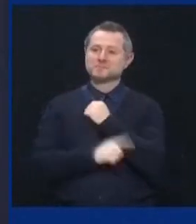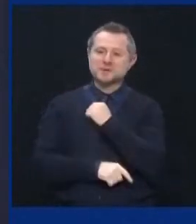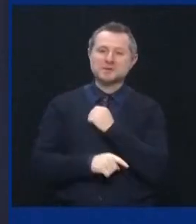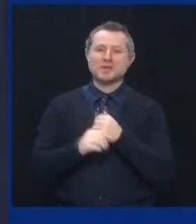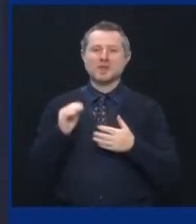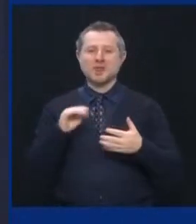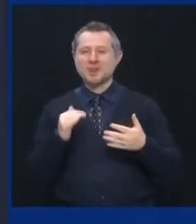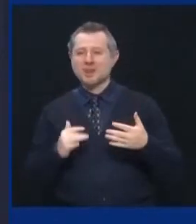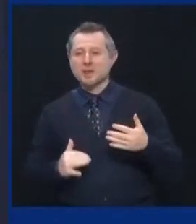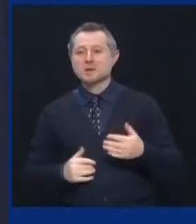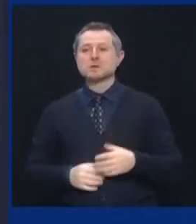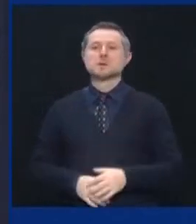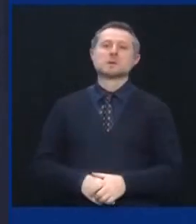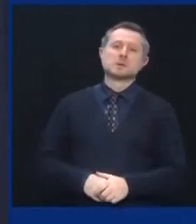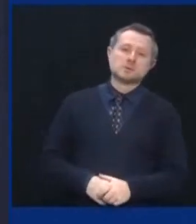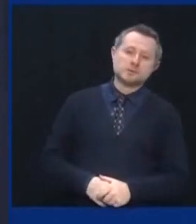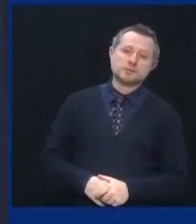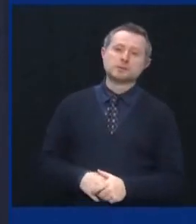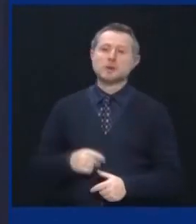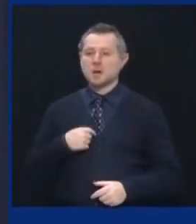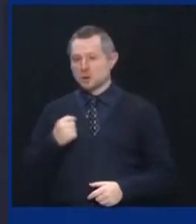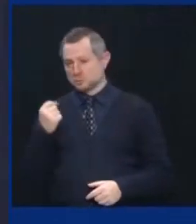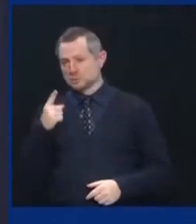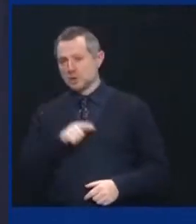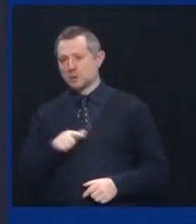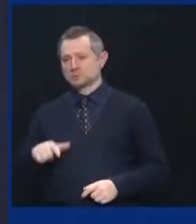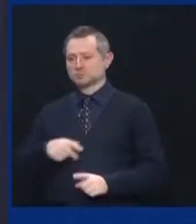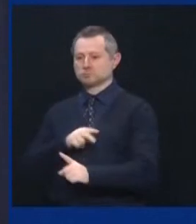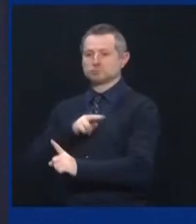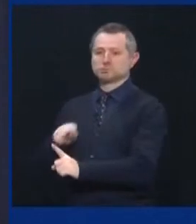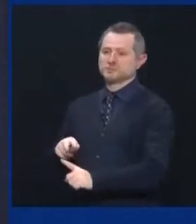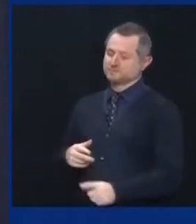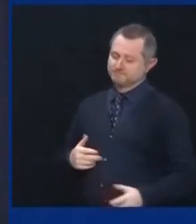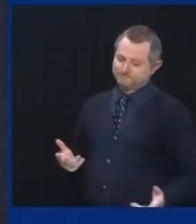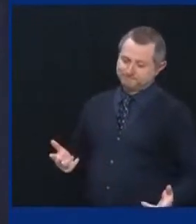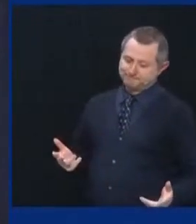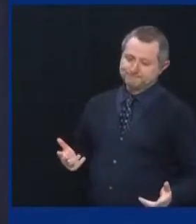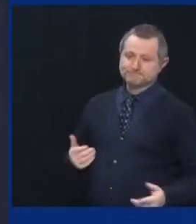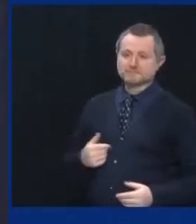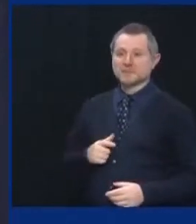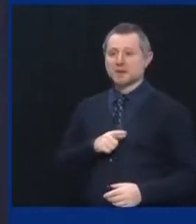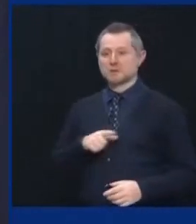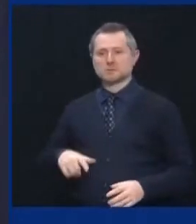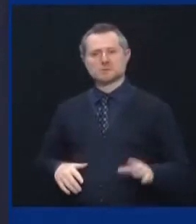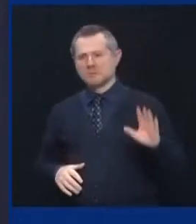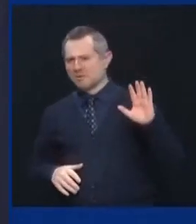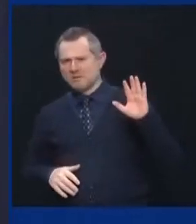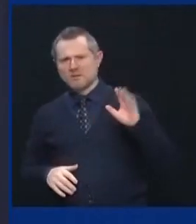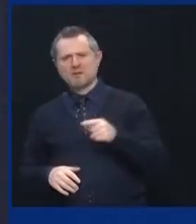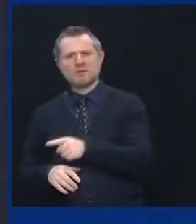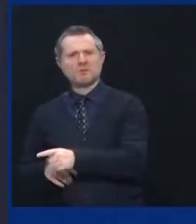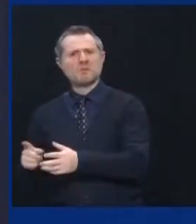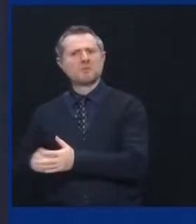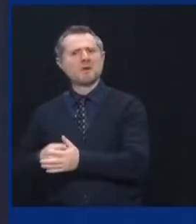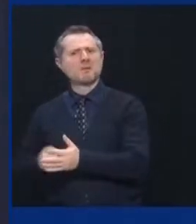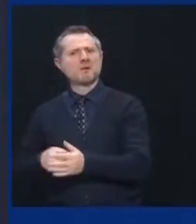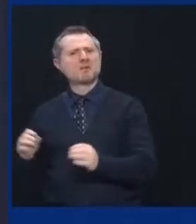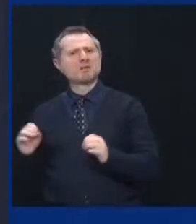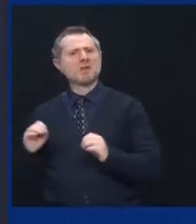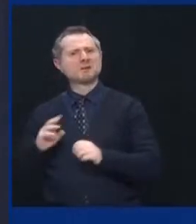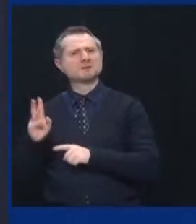Again, I understand the landlord's point. Landlords are saying, well, look, if the tenant didn't pay for 6